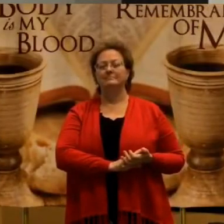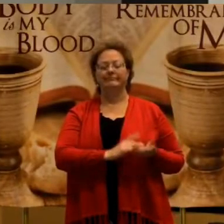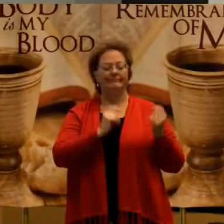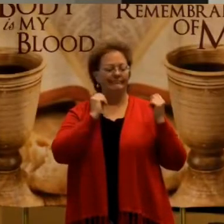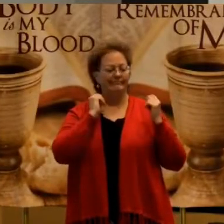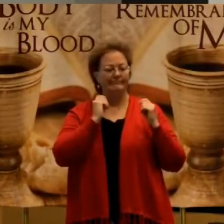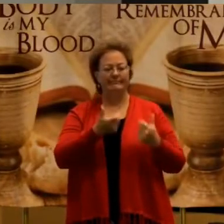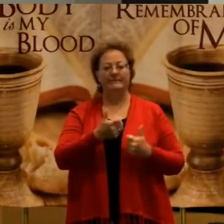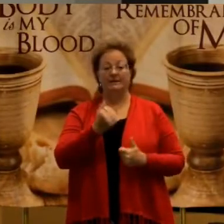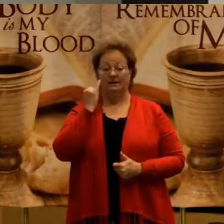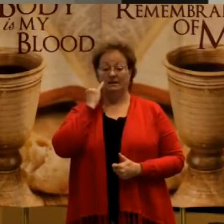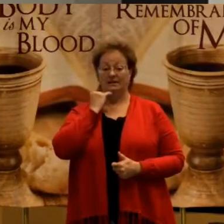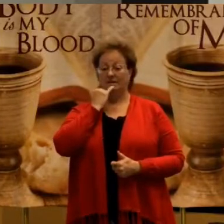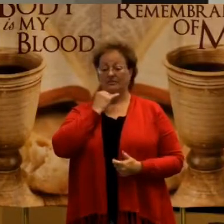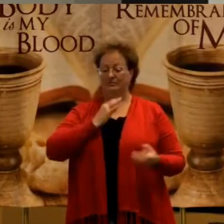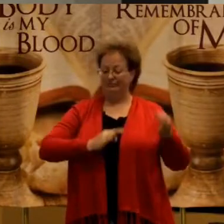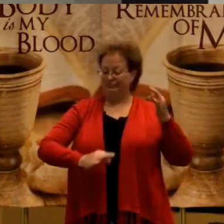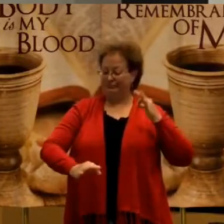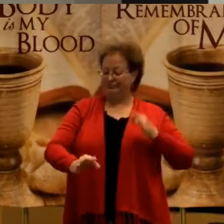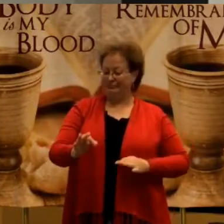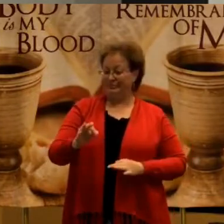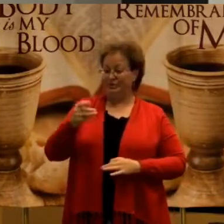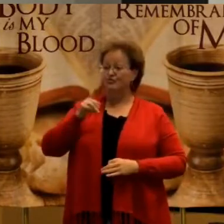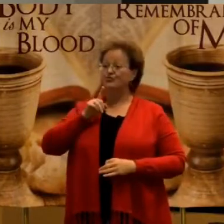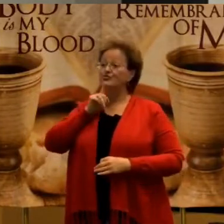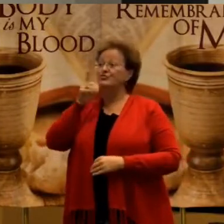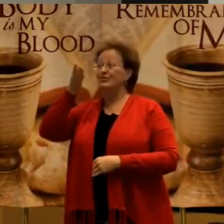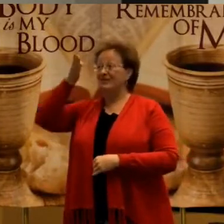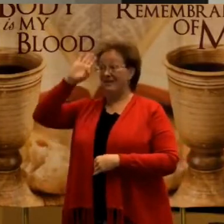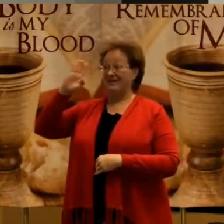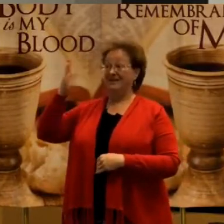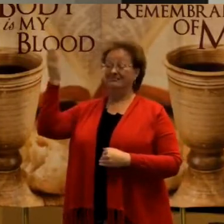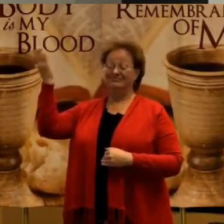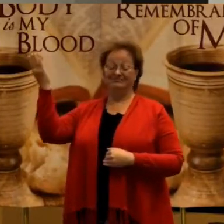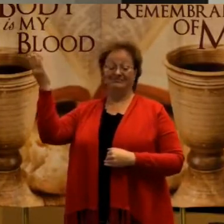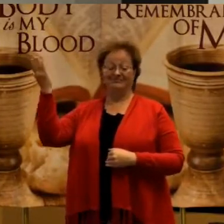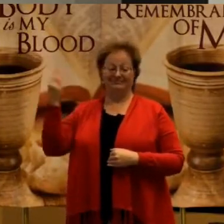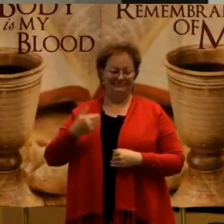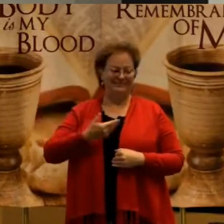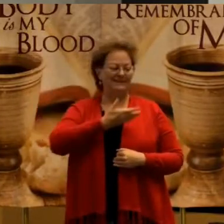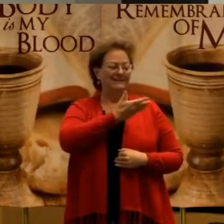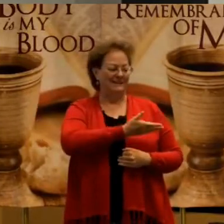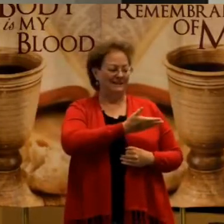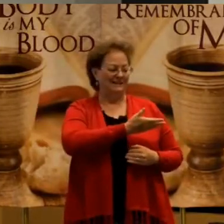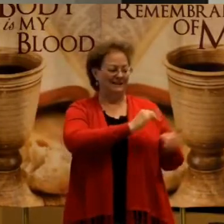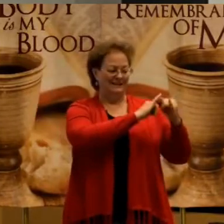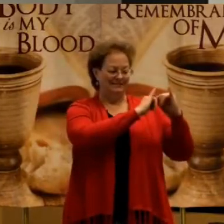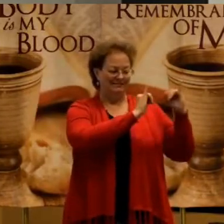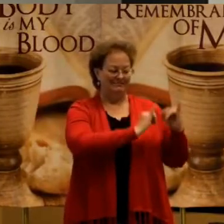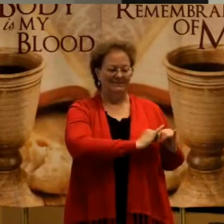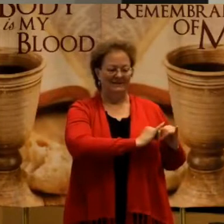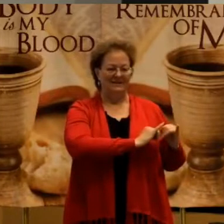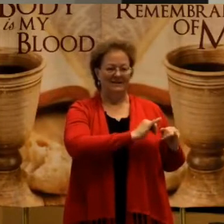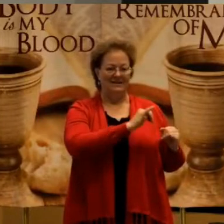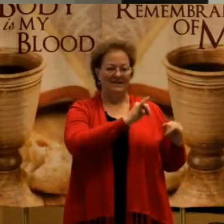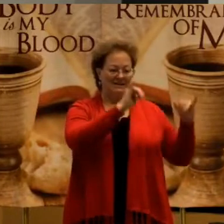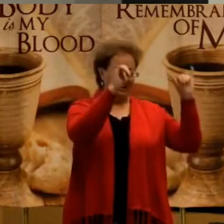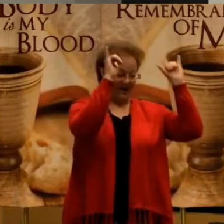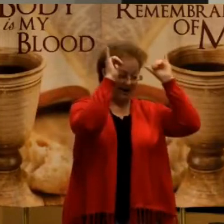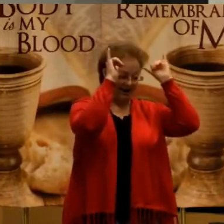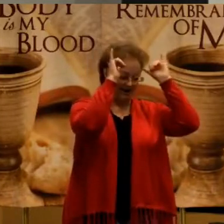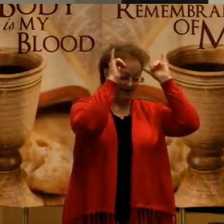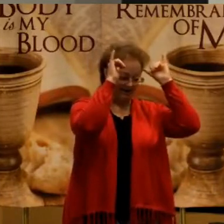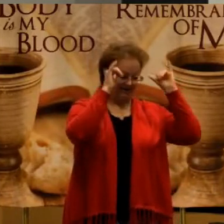the Israelites had exchanged the one true God for an idol in the form of a calf. And they gave the calf